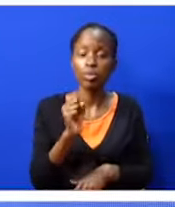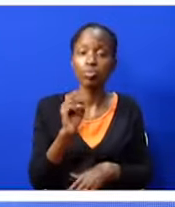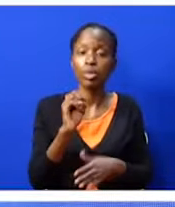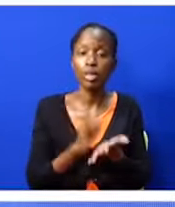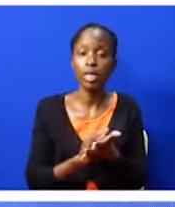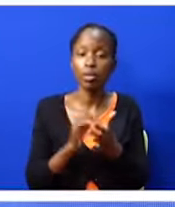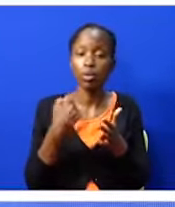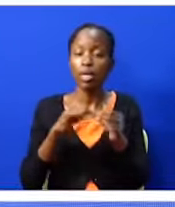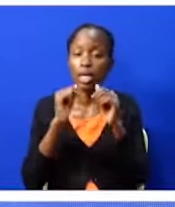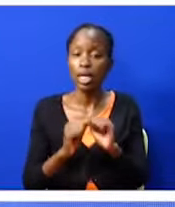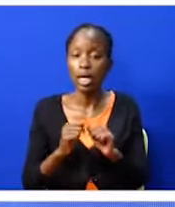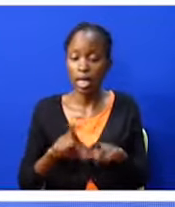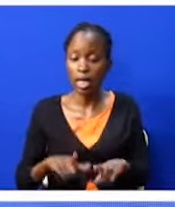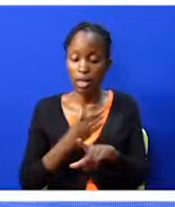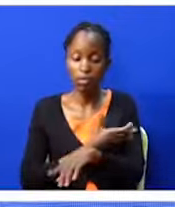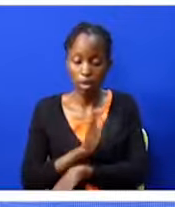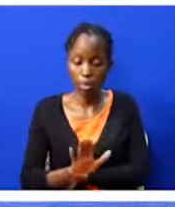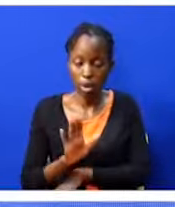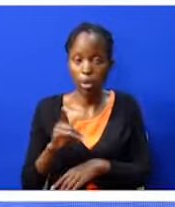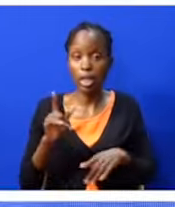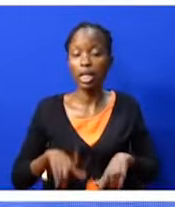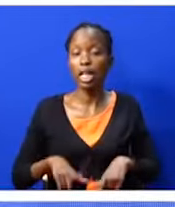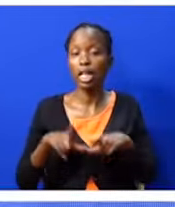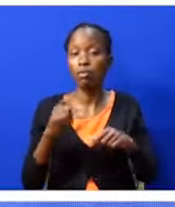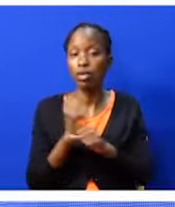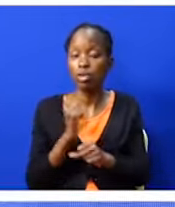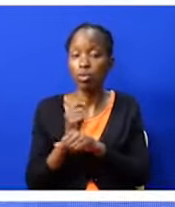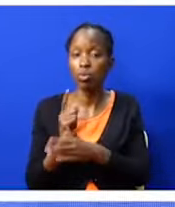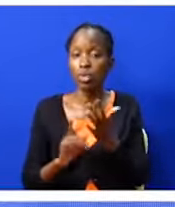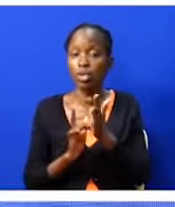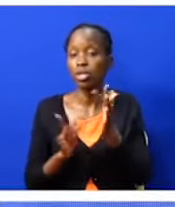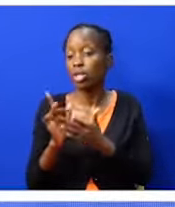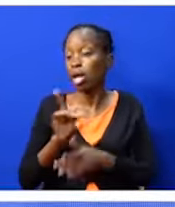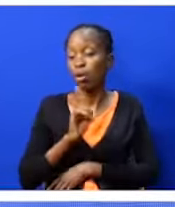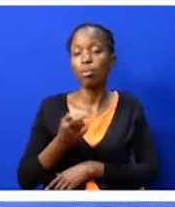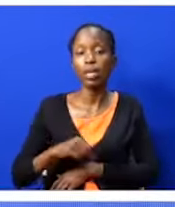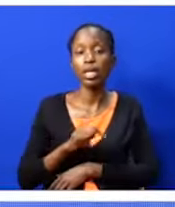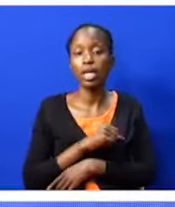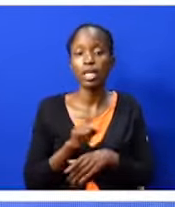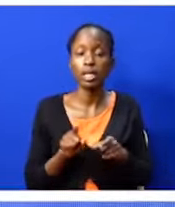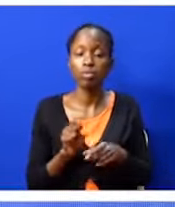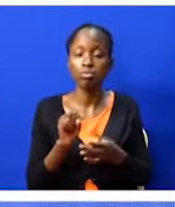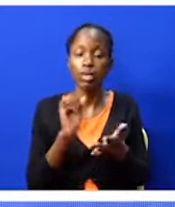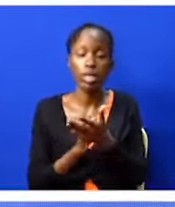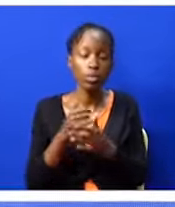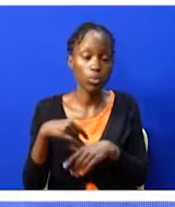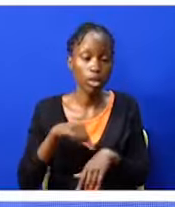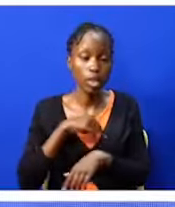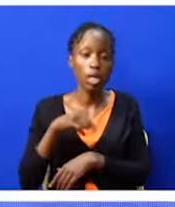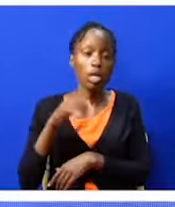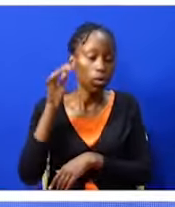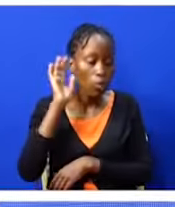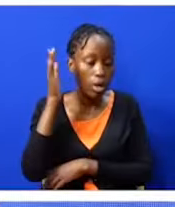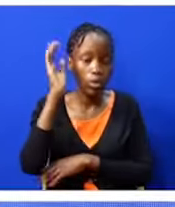live empowered lives to do what Jesus commanded us, so that we can obey God. So